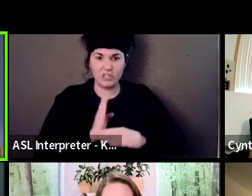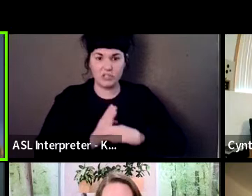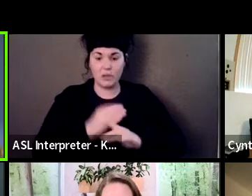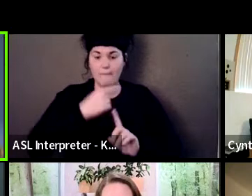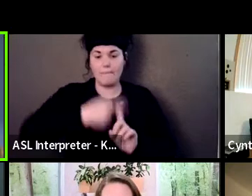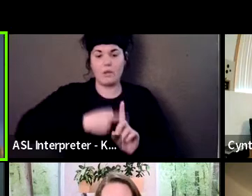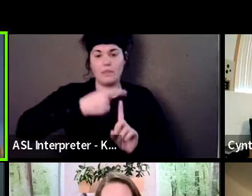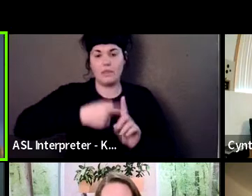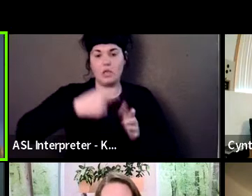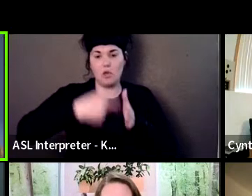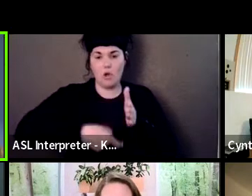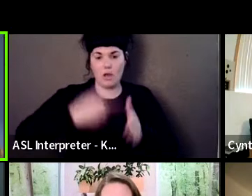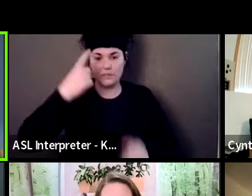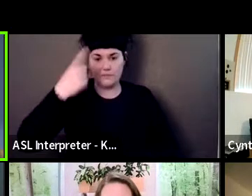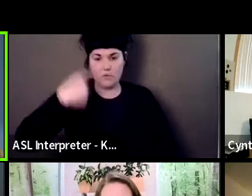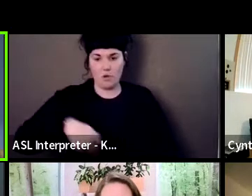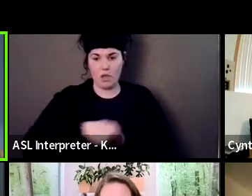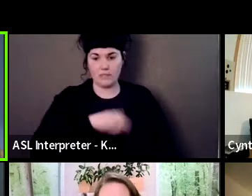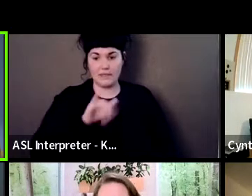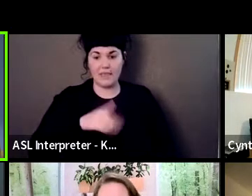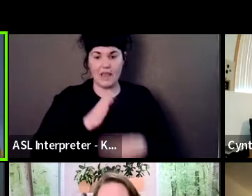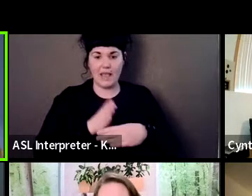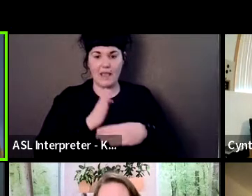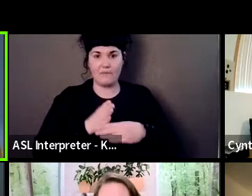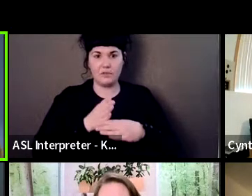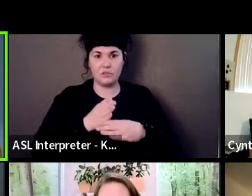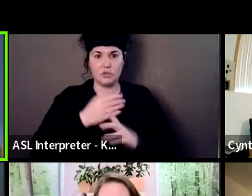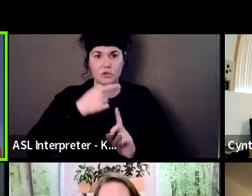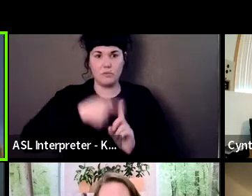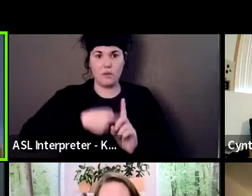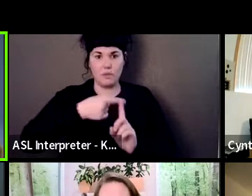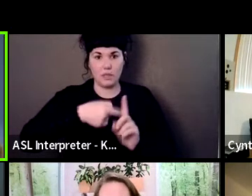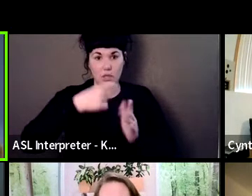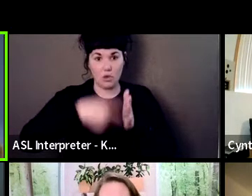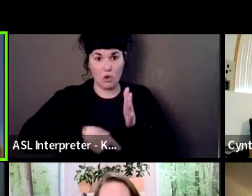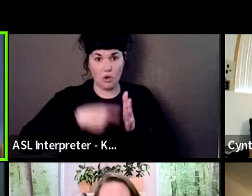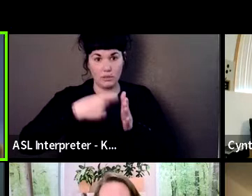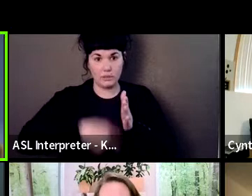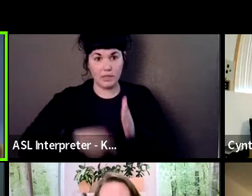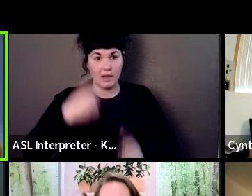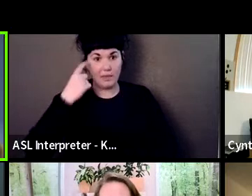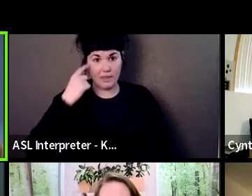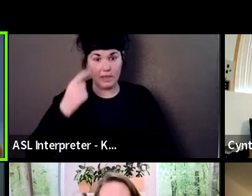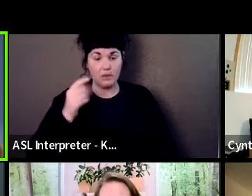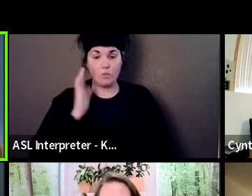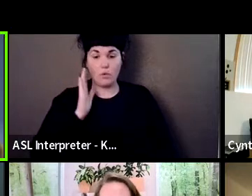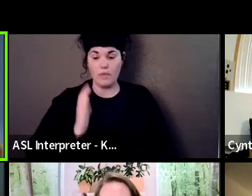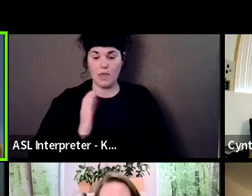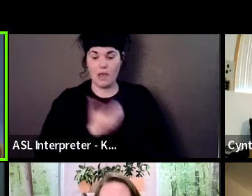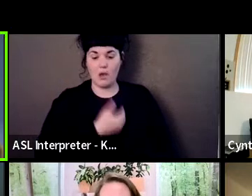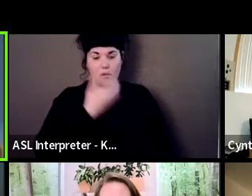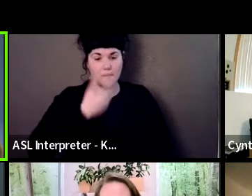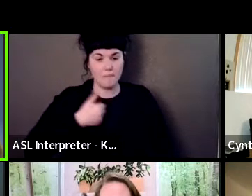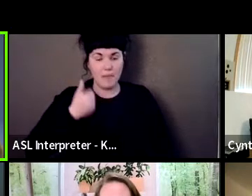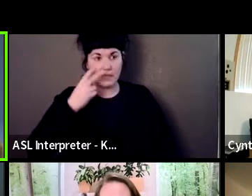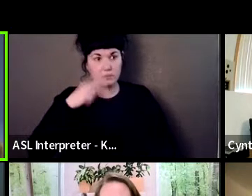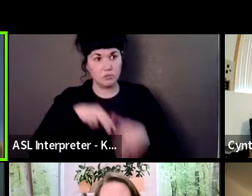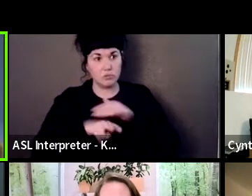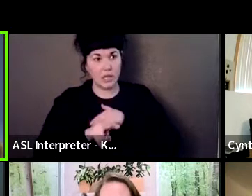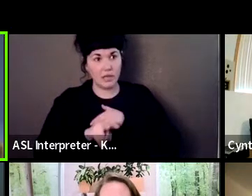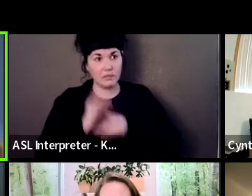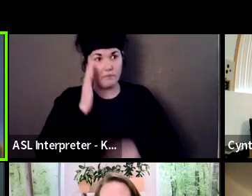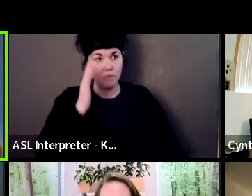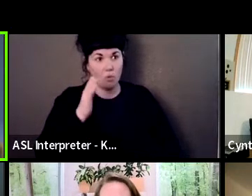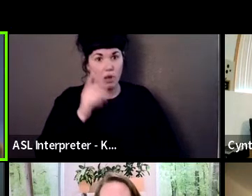us. And that average monthly cost is, I think, would be our best projection forward on what we can